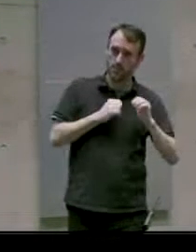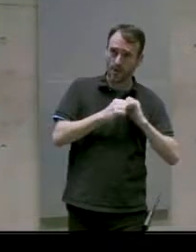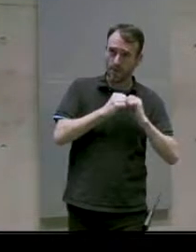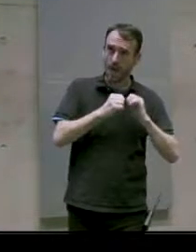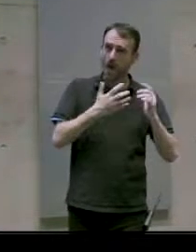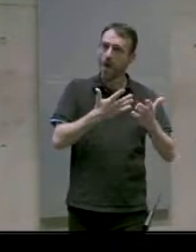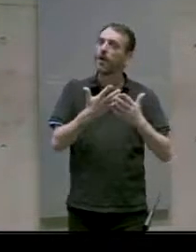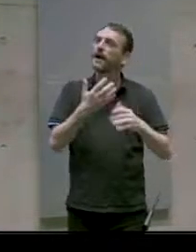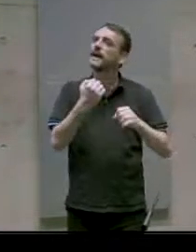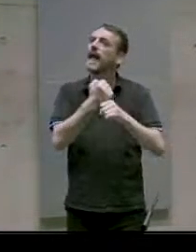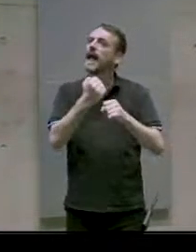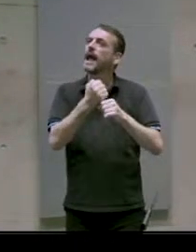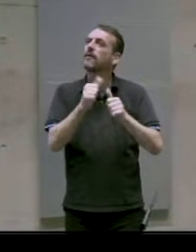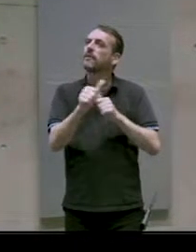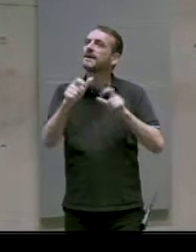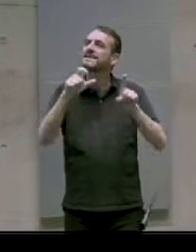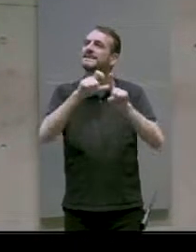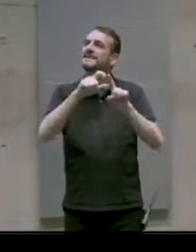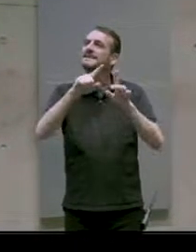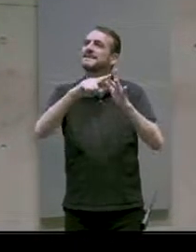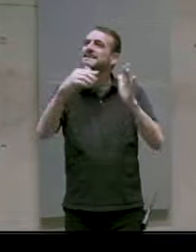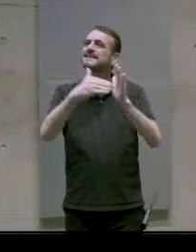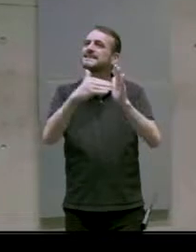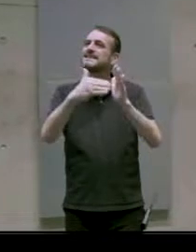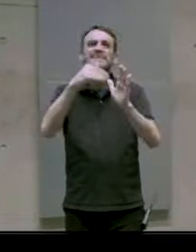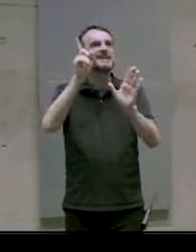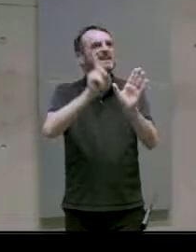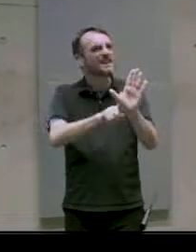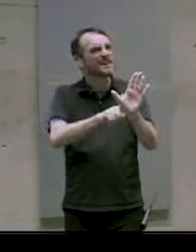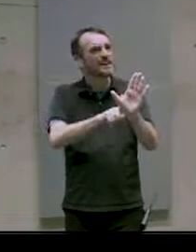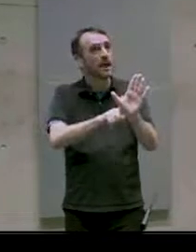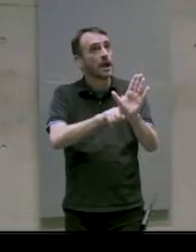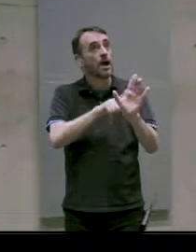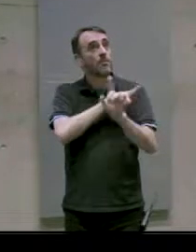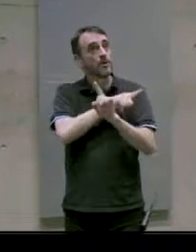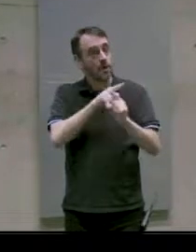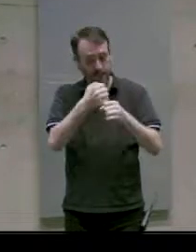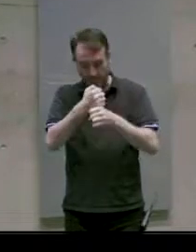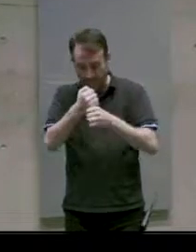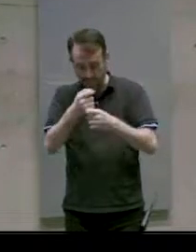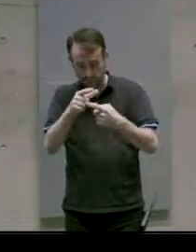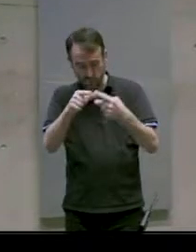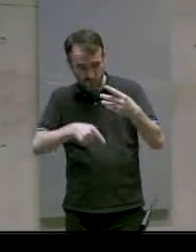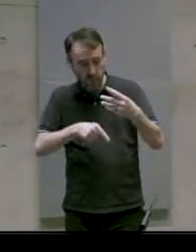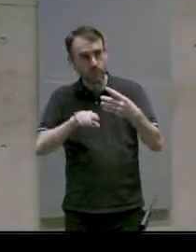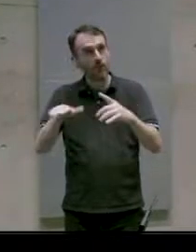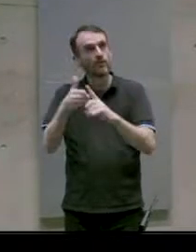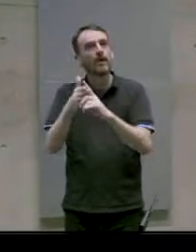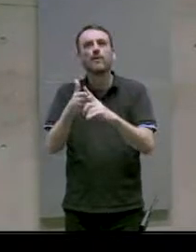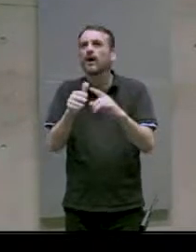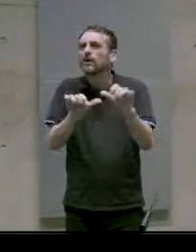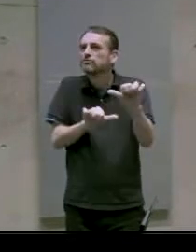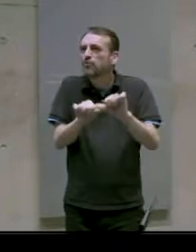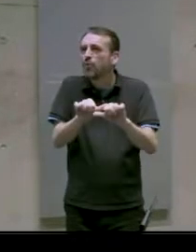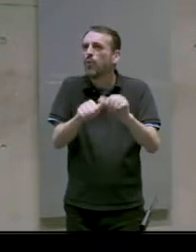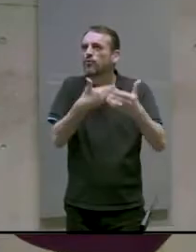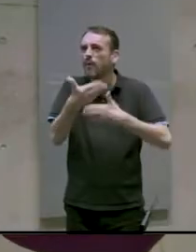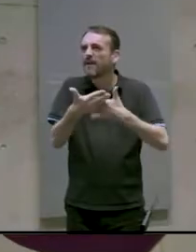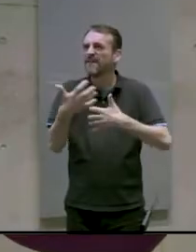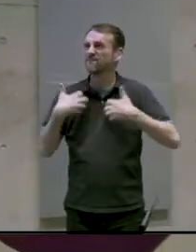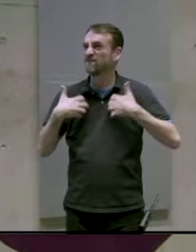Dizzy games. But one of the points of the Dizzy games, they were just small story adventure